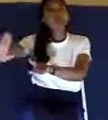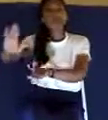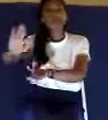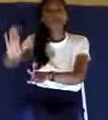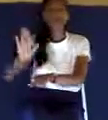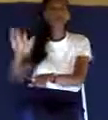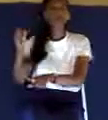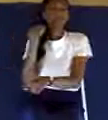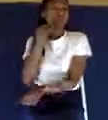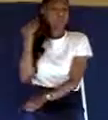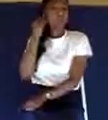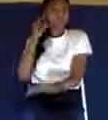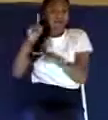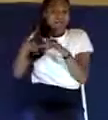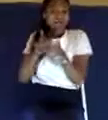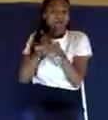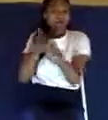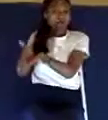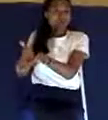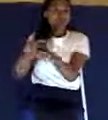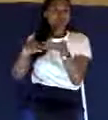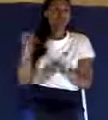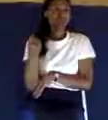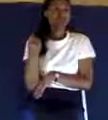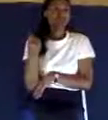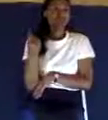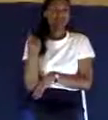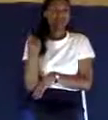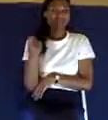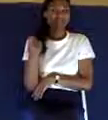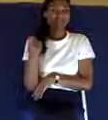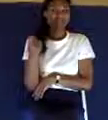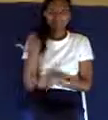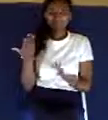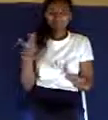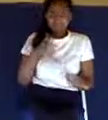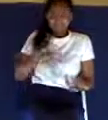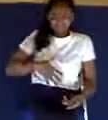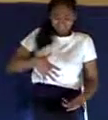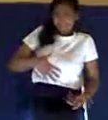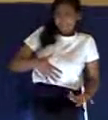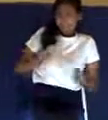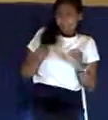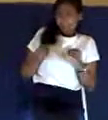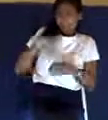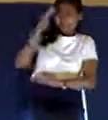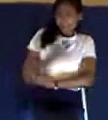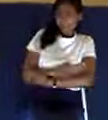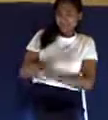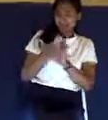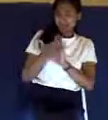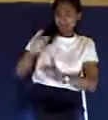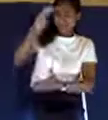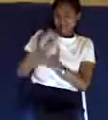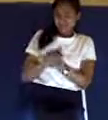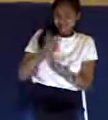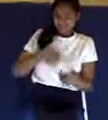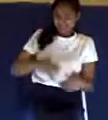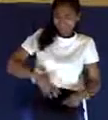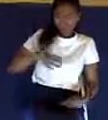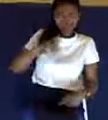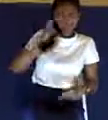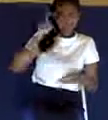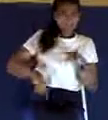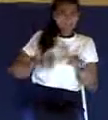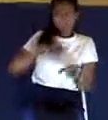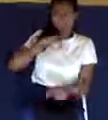you. Look at verse 11. Are there yet any more sons in my womb that they may be your husbands? I can't have any more children. I'm